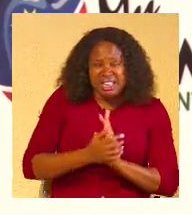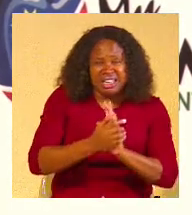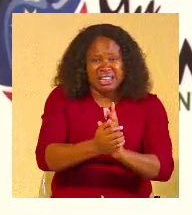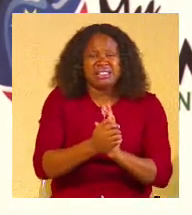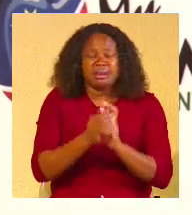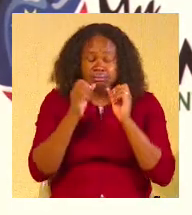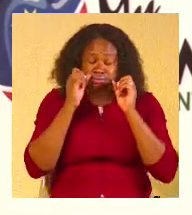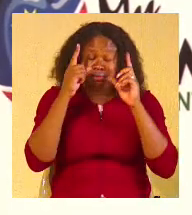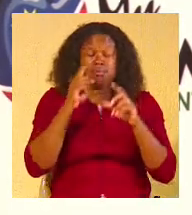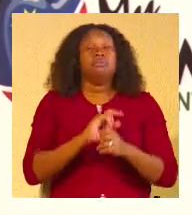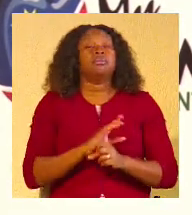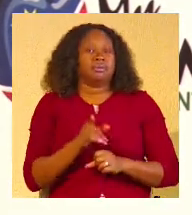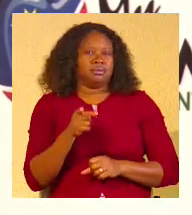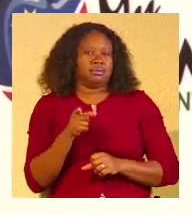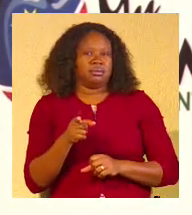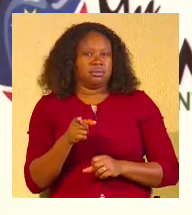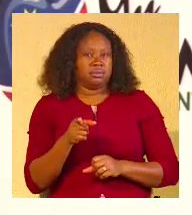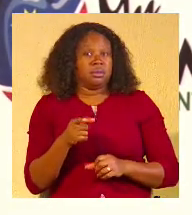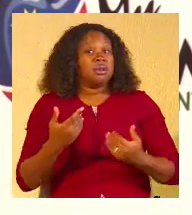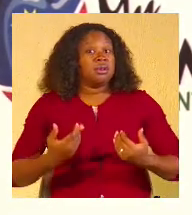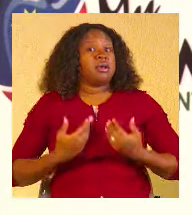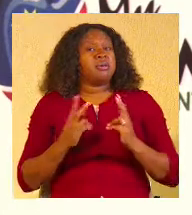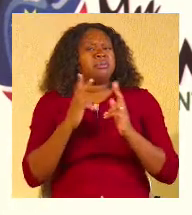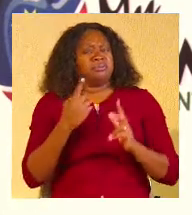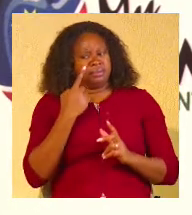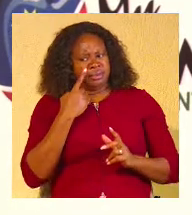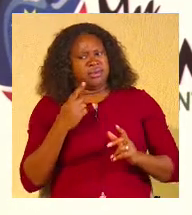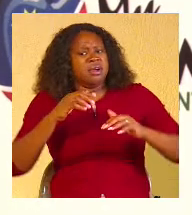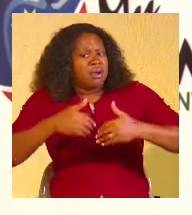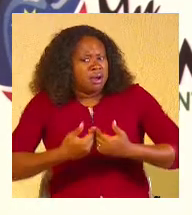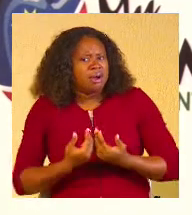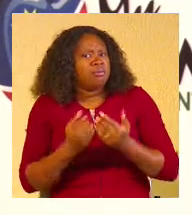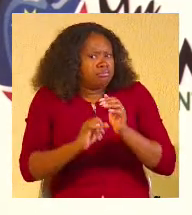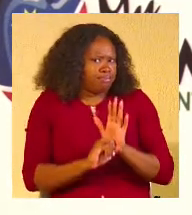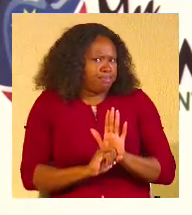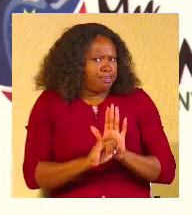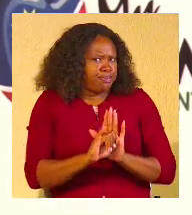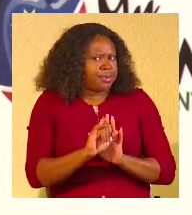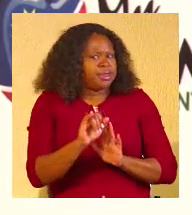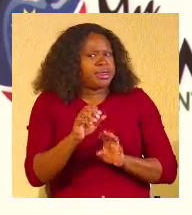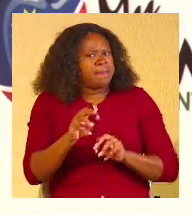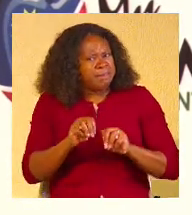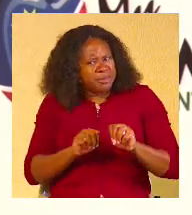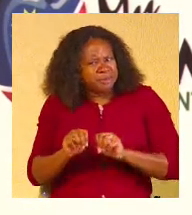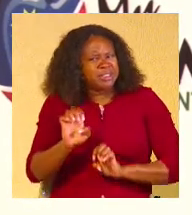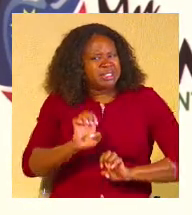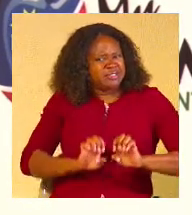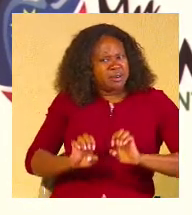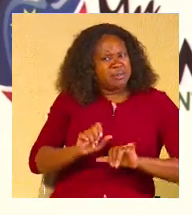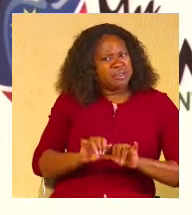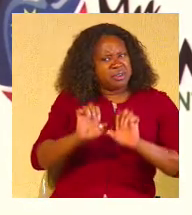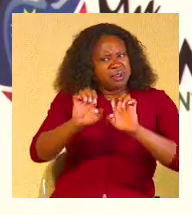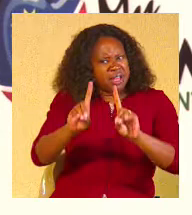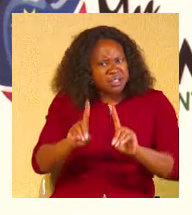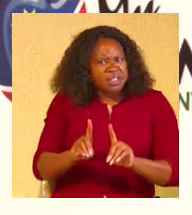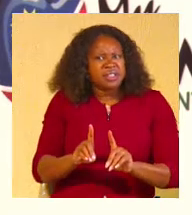well as young people, to see how we can improve on our, for example, our monitoring and evaluation of our education systems, the